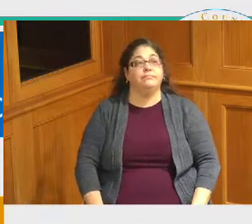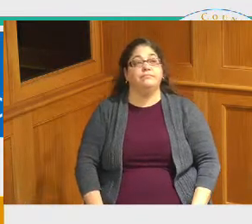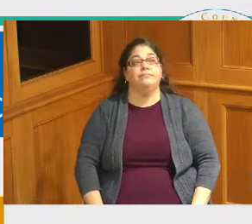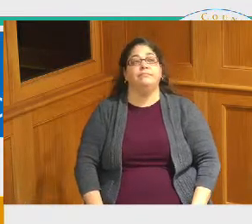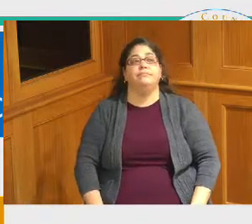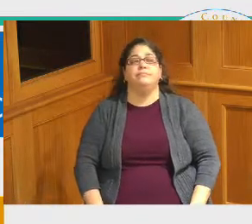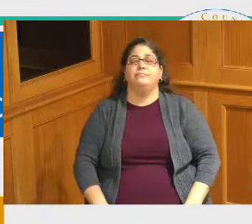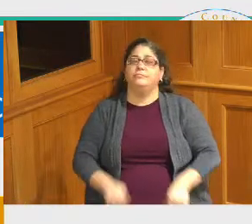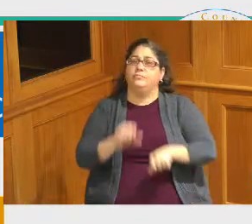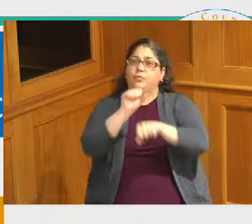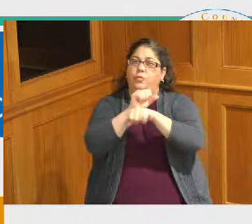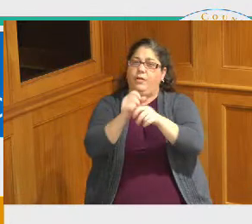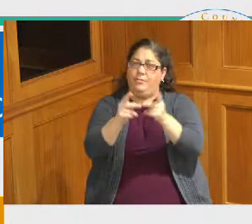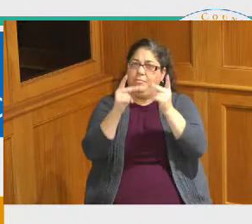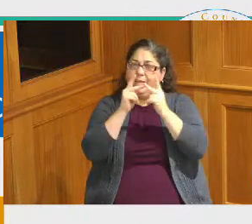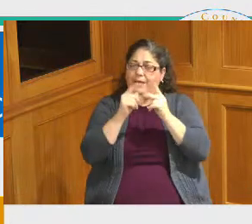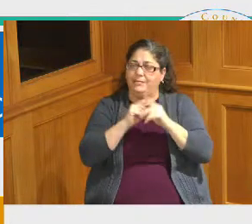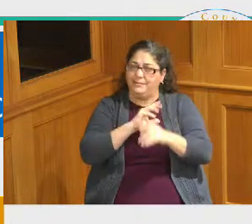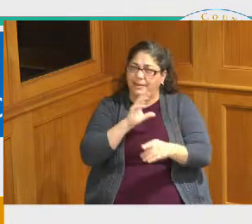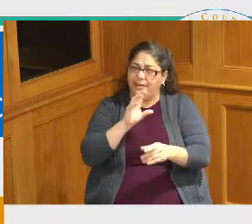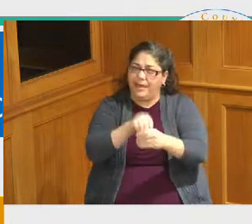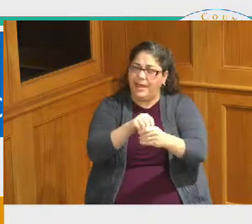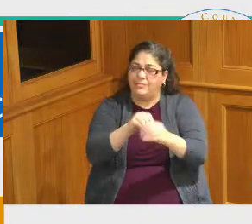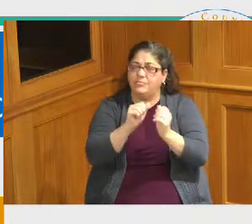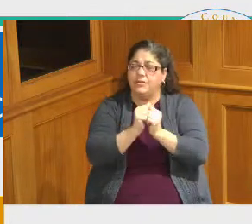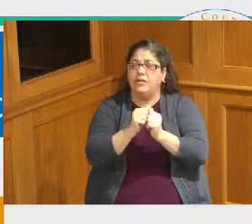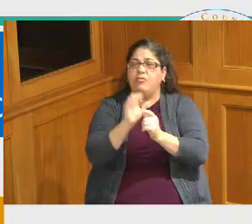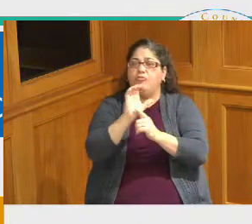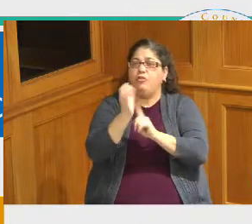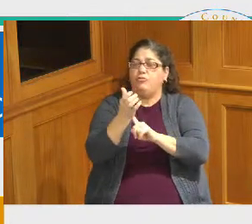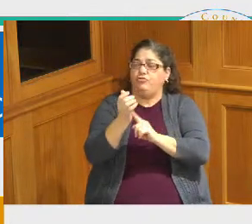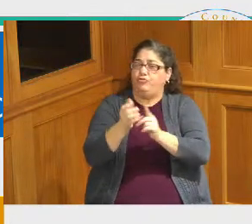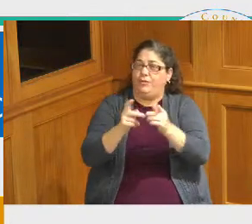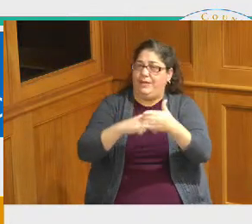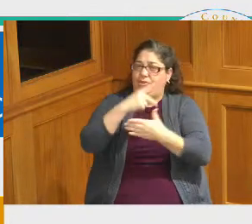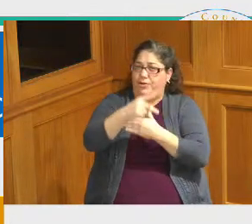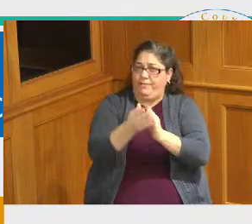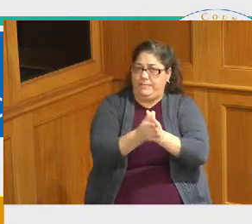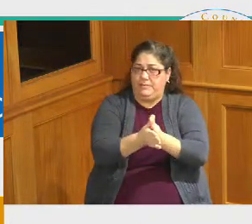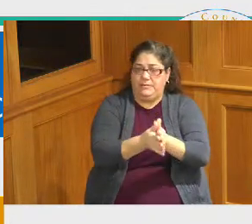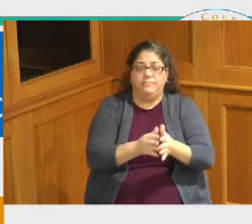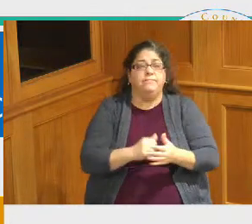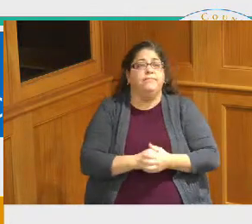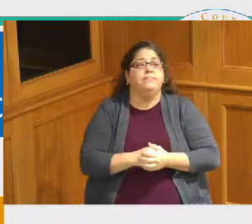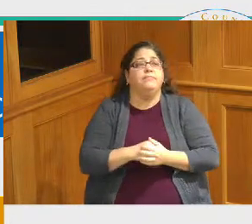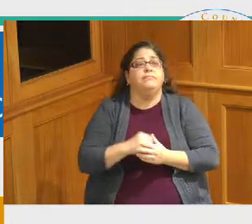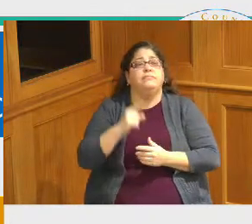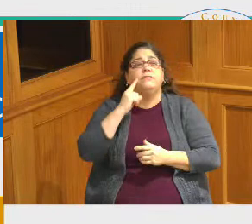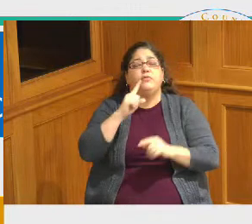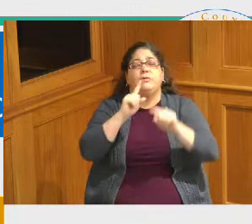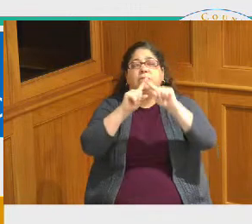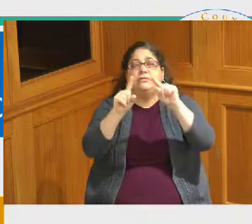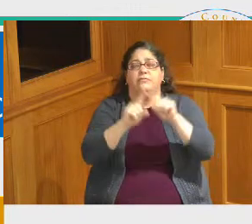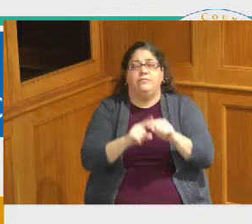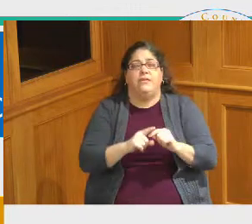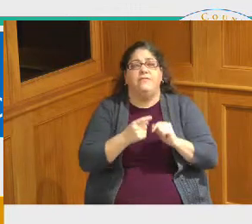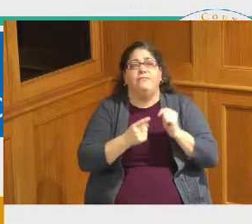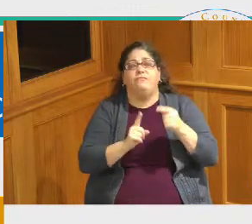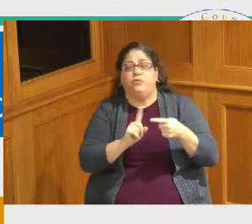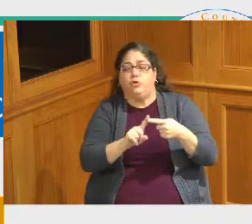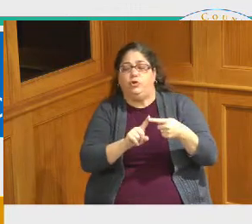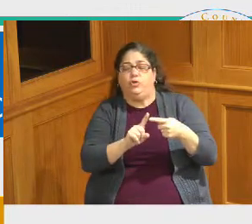The workplace engagement and the culture initiatives. This is, again, a couple of different factors, and I'm going to cover the first piece